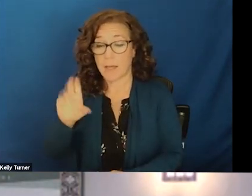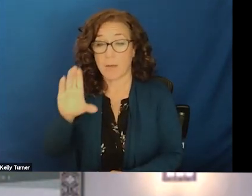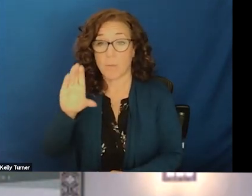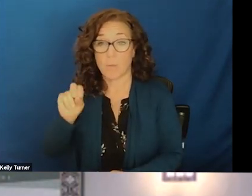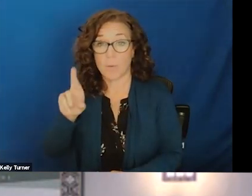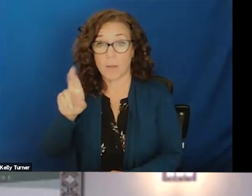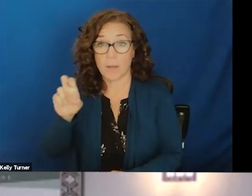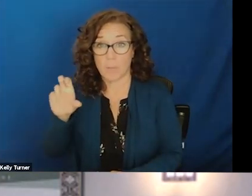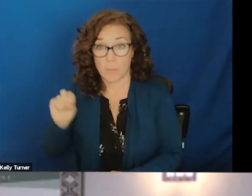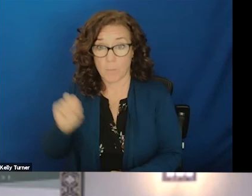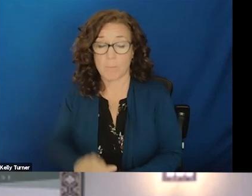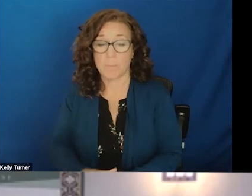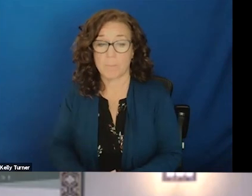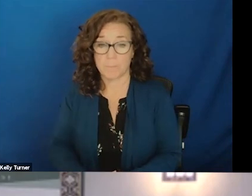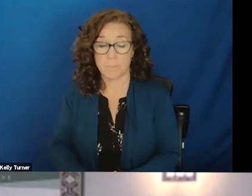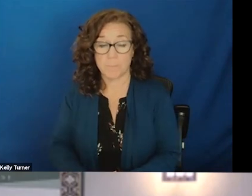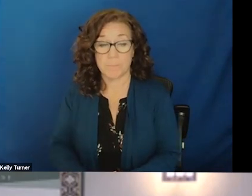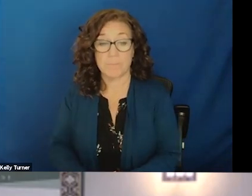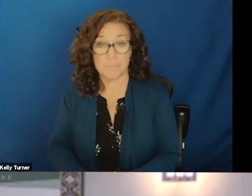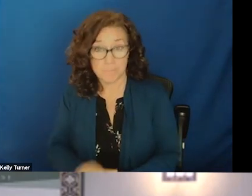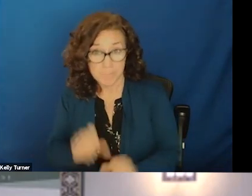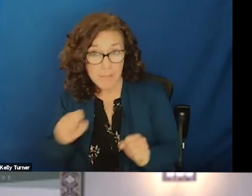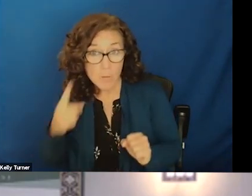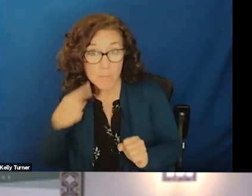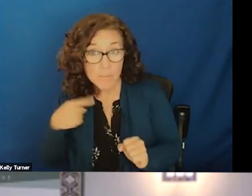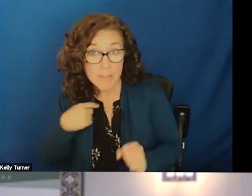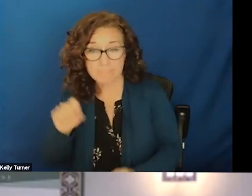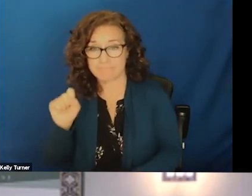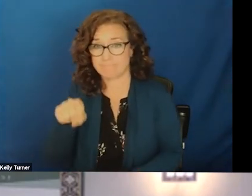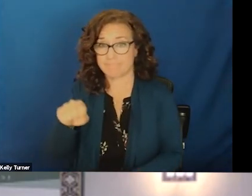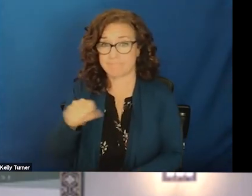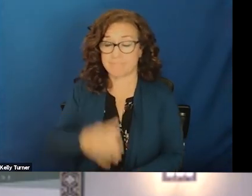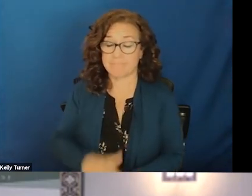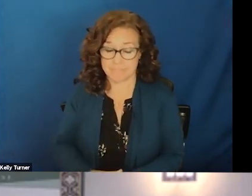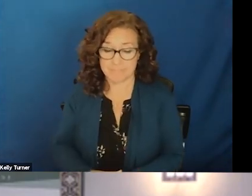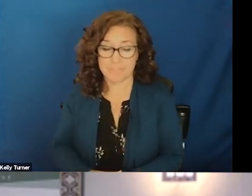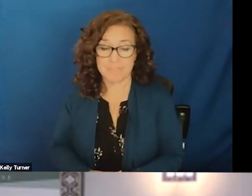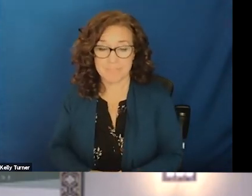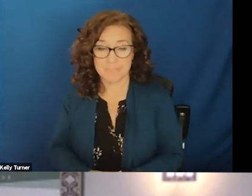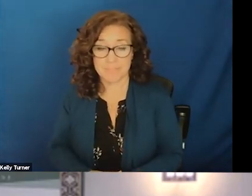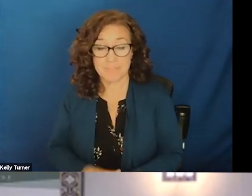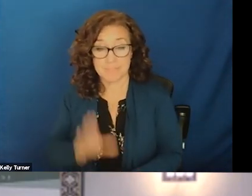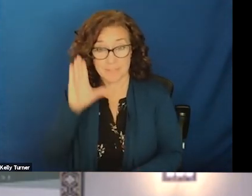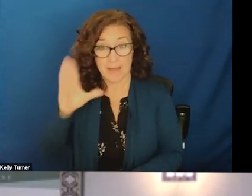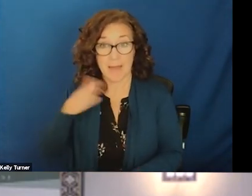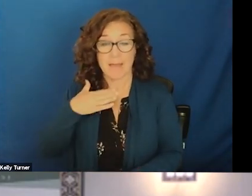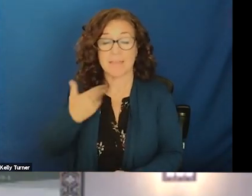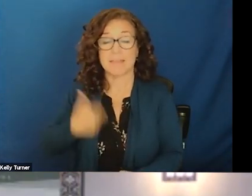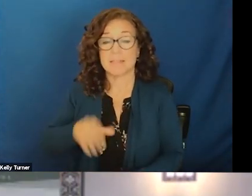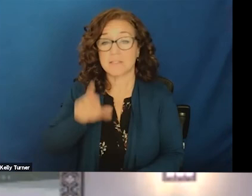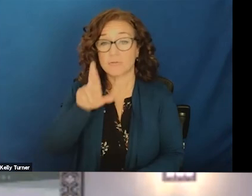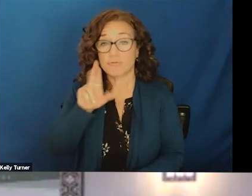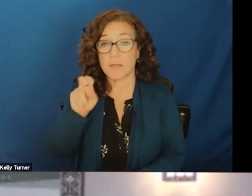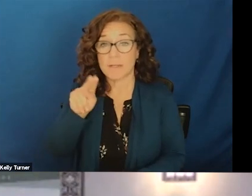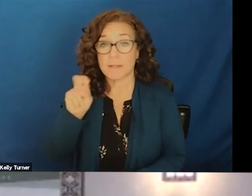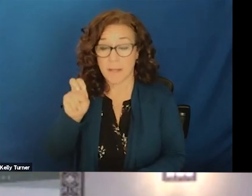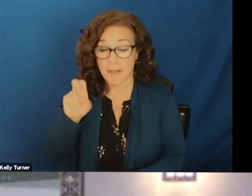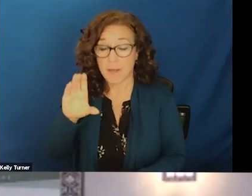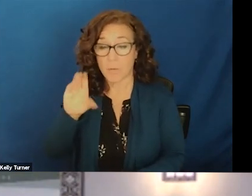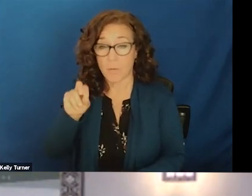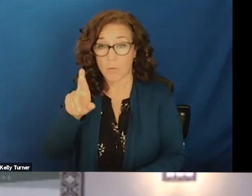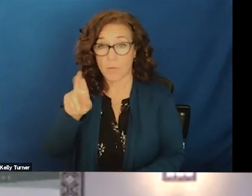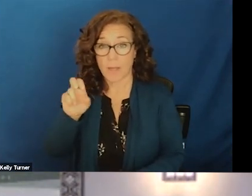Mute. Can you hear me? Yes, you may begin. Hi, my name is Rene Correa, and I have